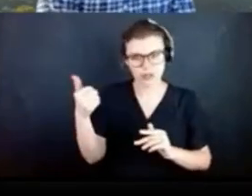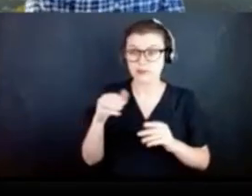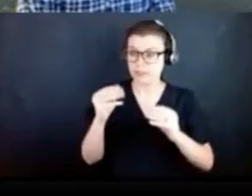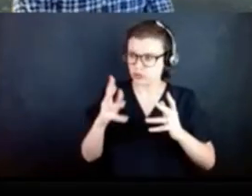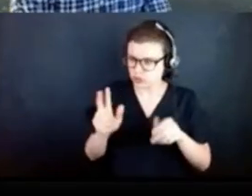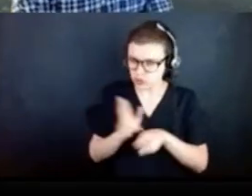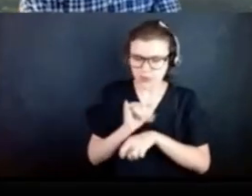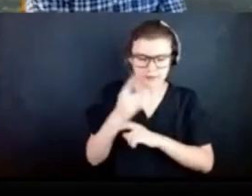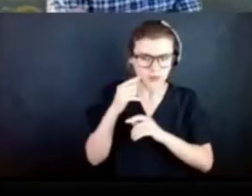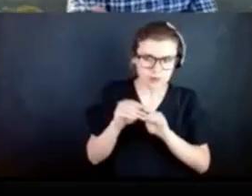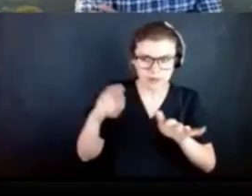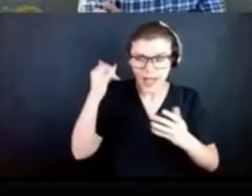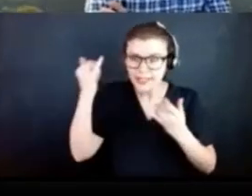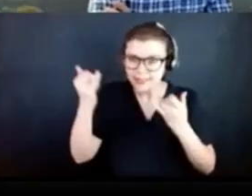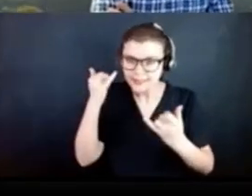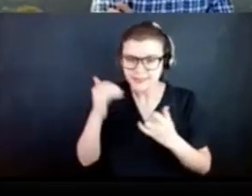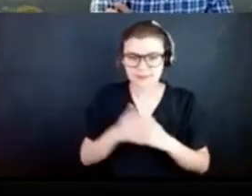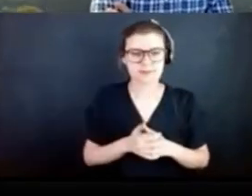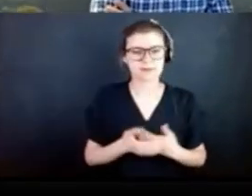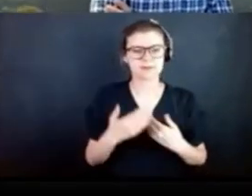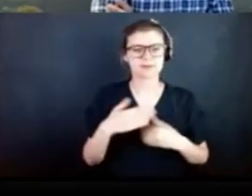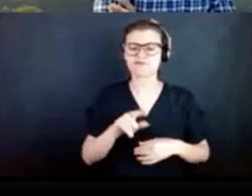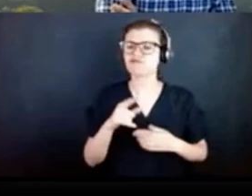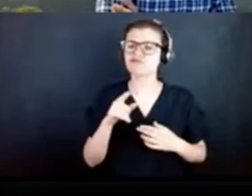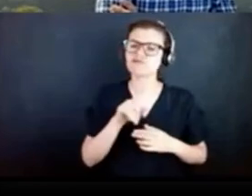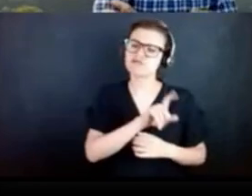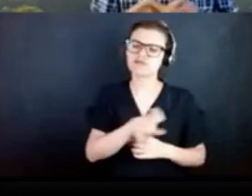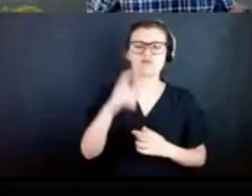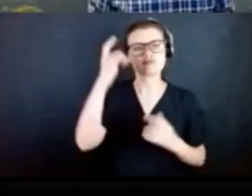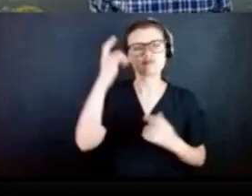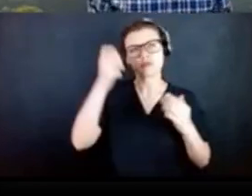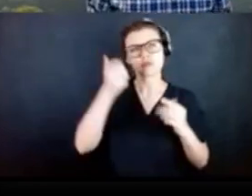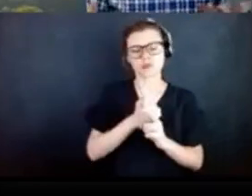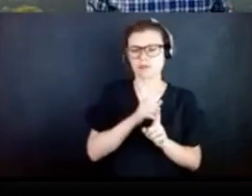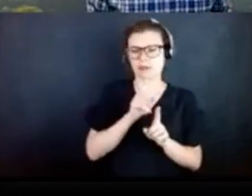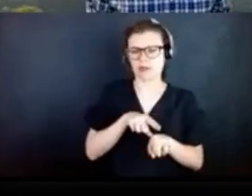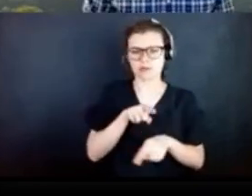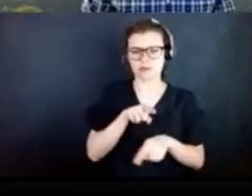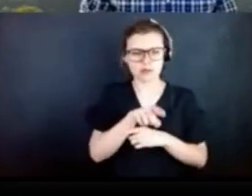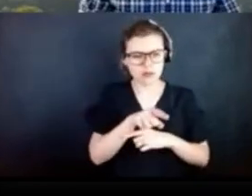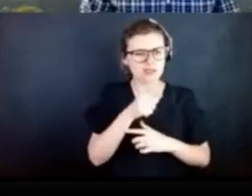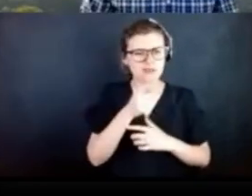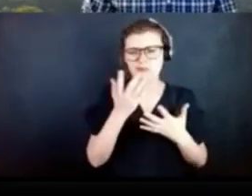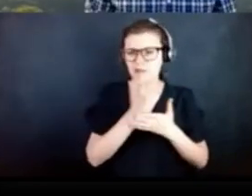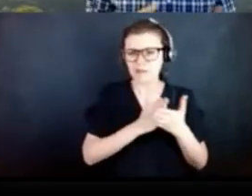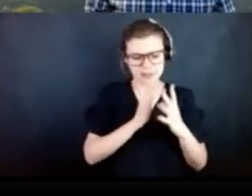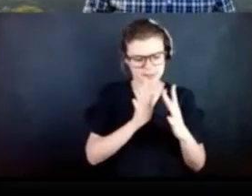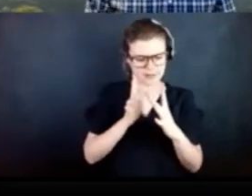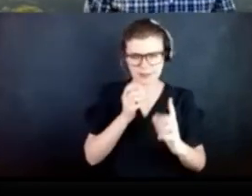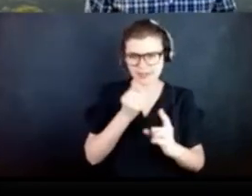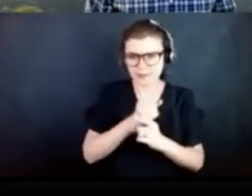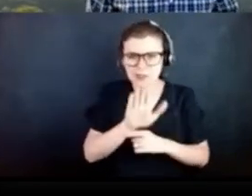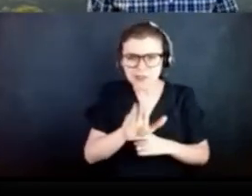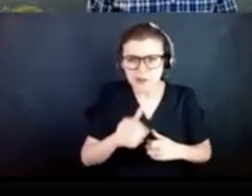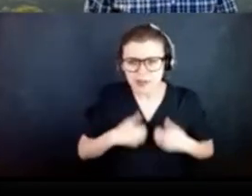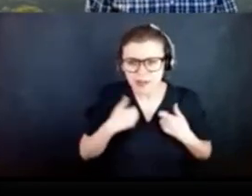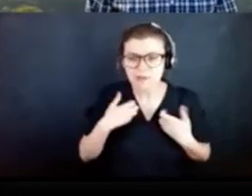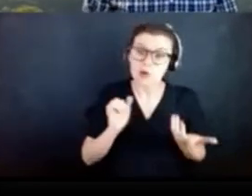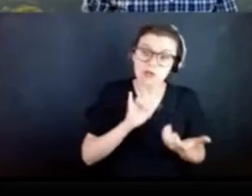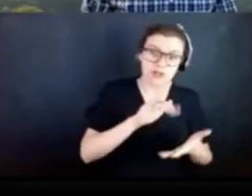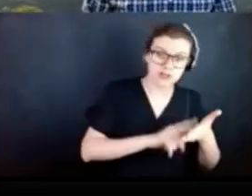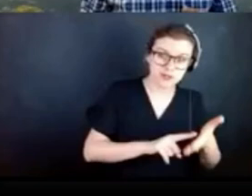poll. Just ask yourself, what are some aspects of networks that might matter to your own life, as well as your research and